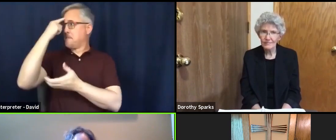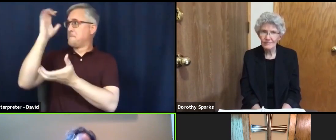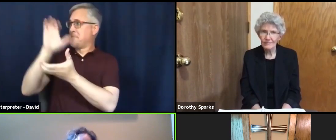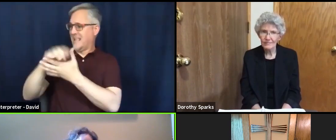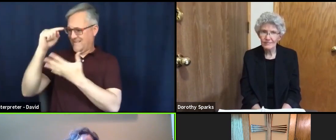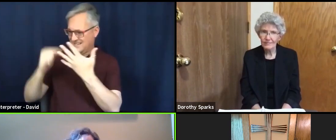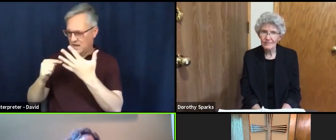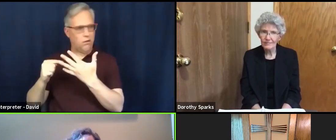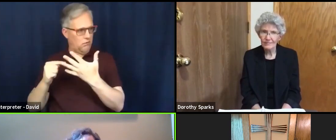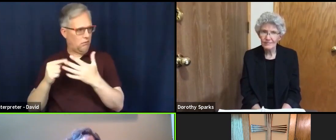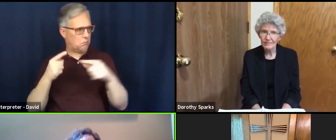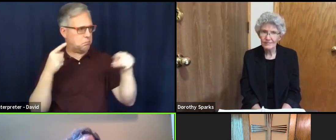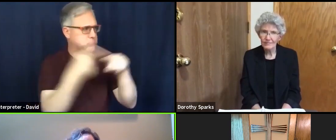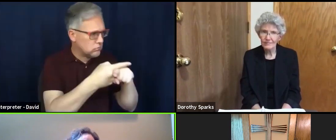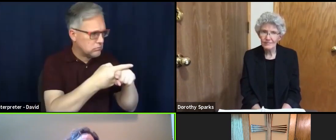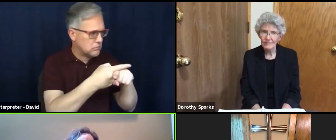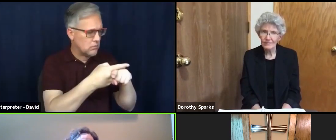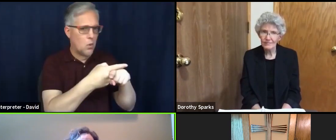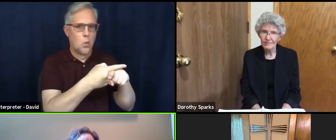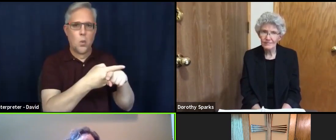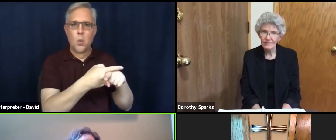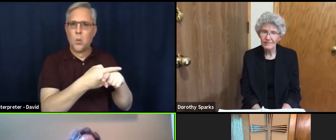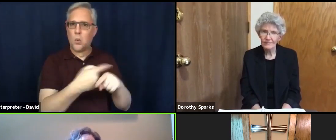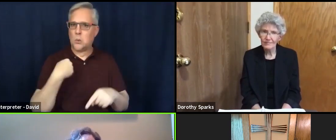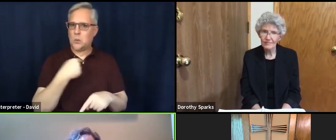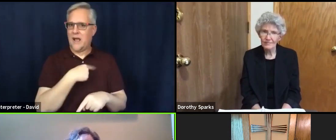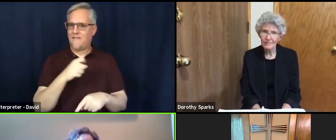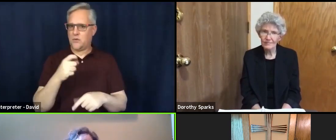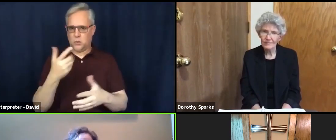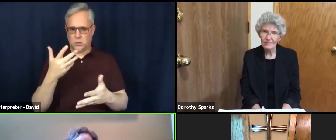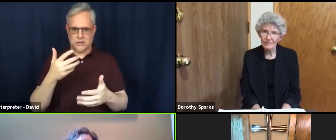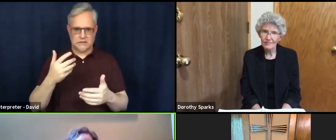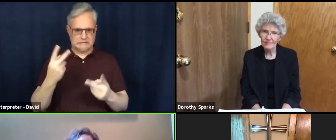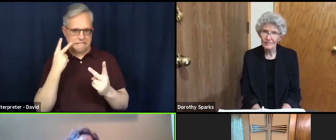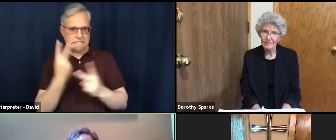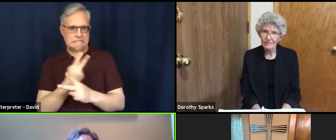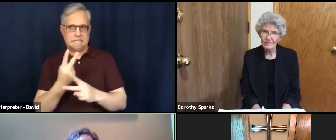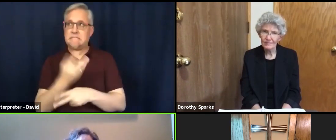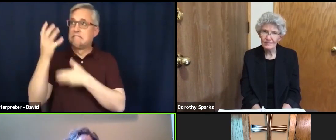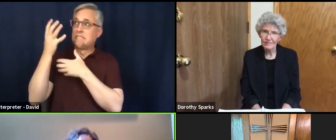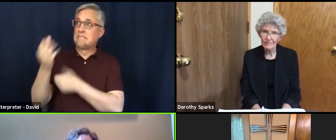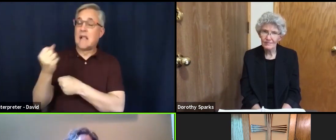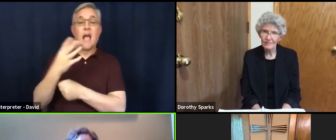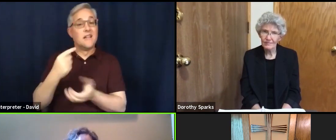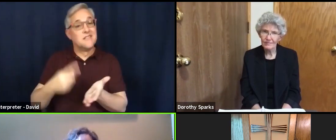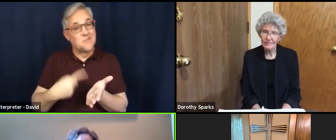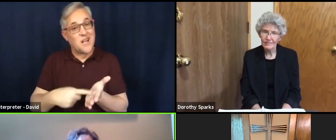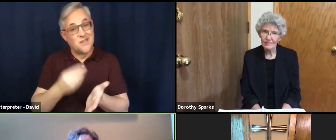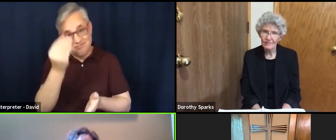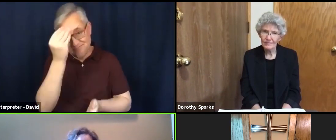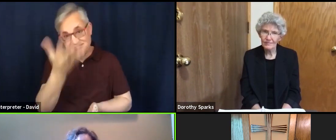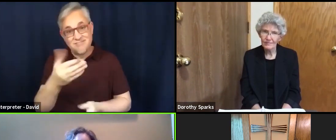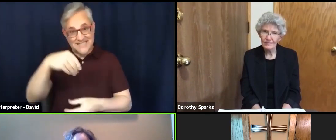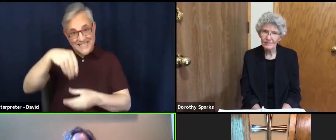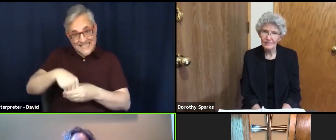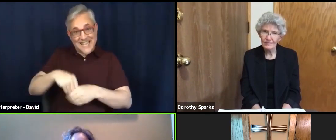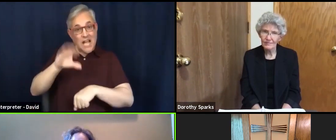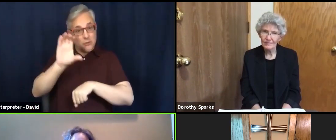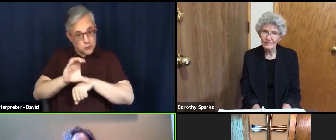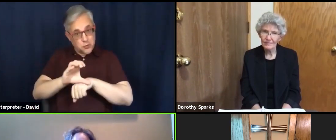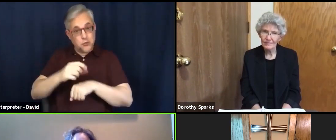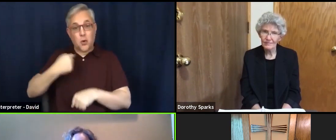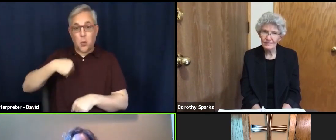And sometimes our faith is tested by the fighting that we do inside the church, when we argue and